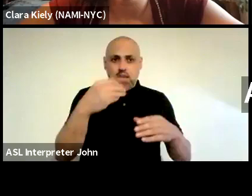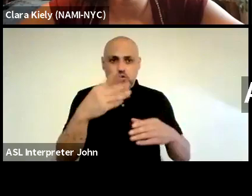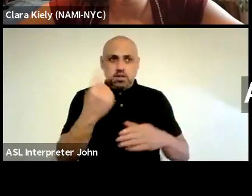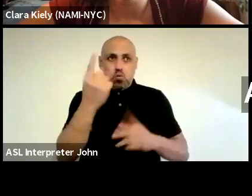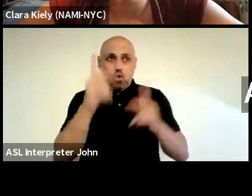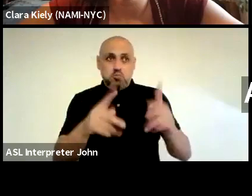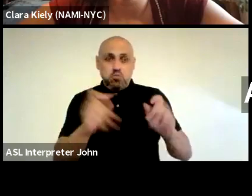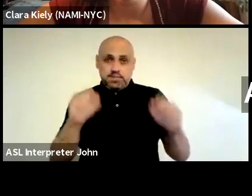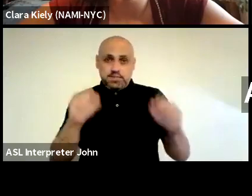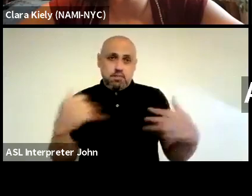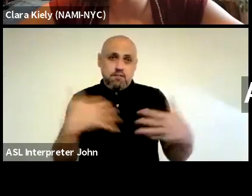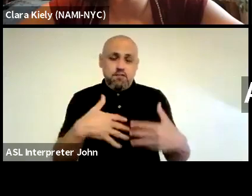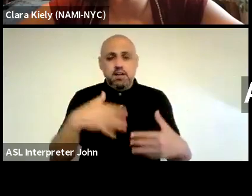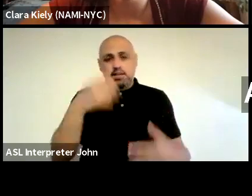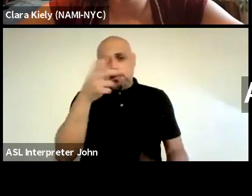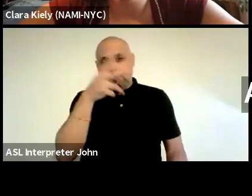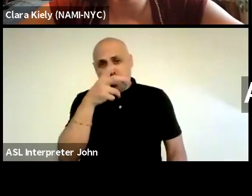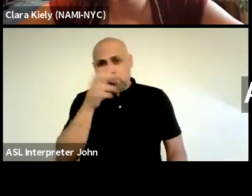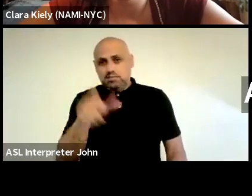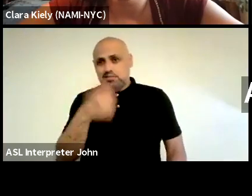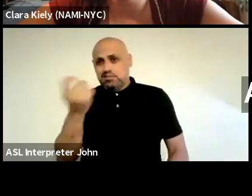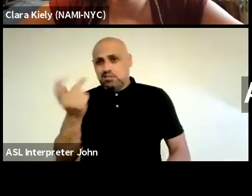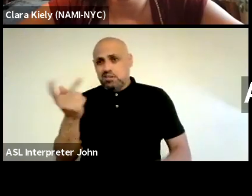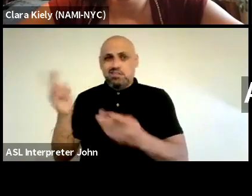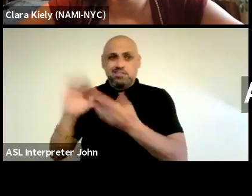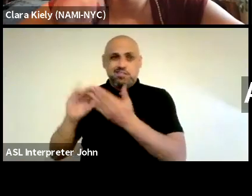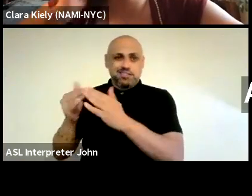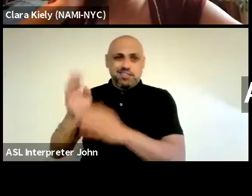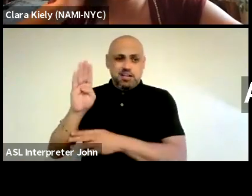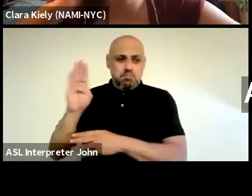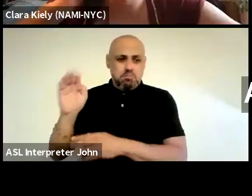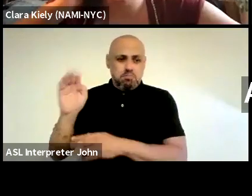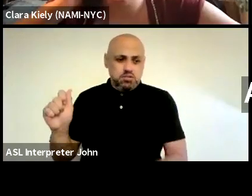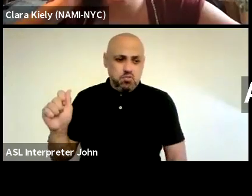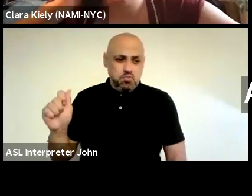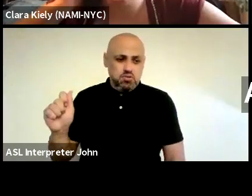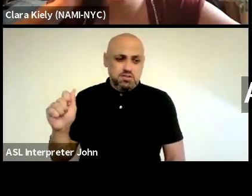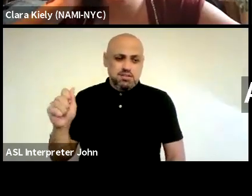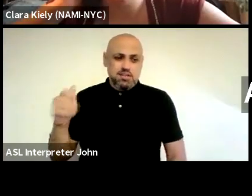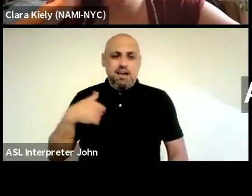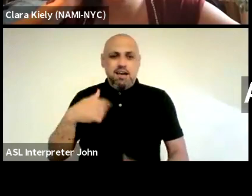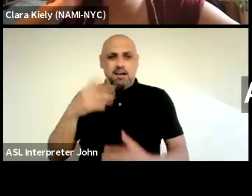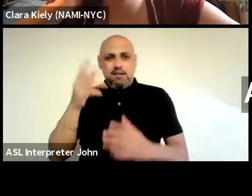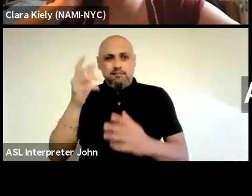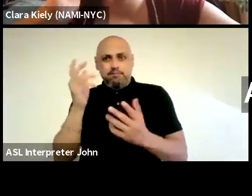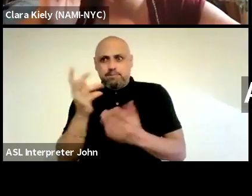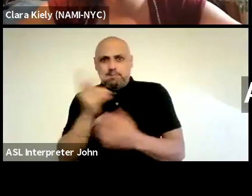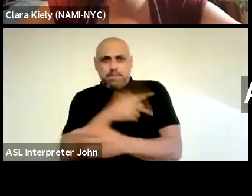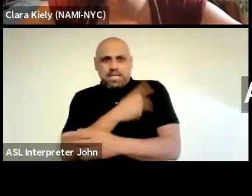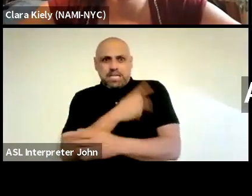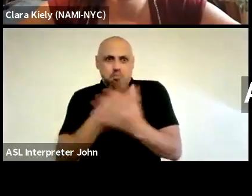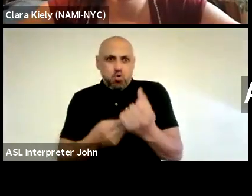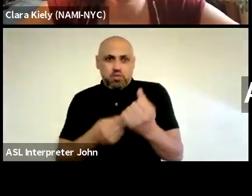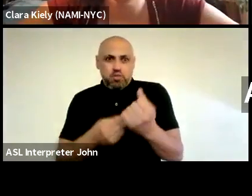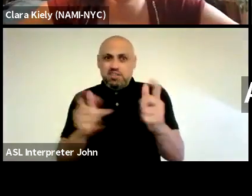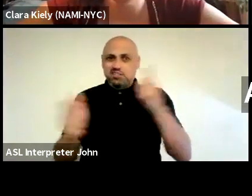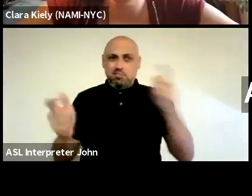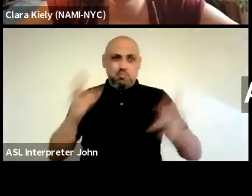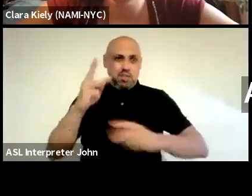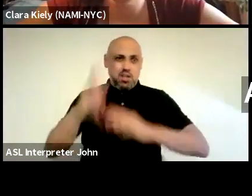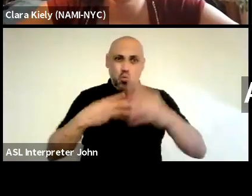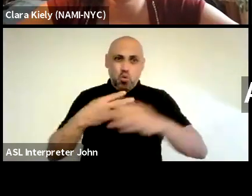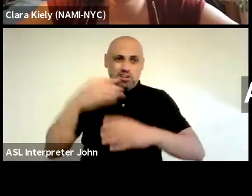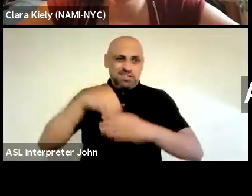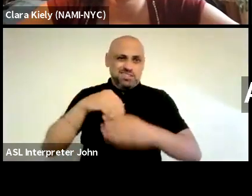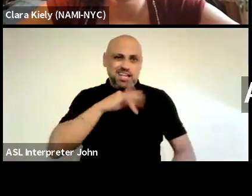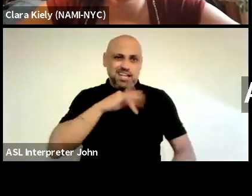of ants and another person can be afraid of the city of Baltimore. And I've had patients of both. So that's, like it's a big world inside contamination,